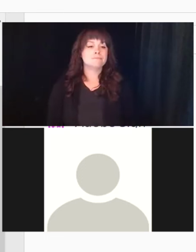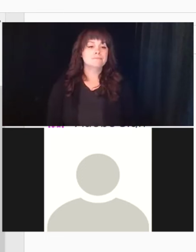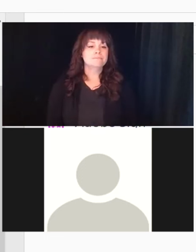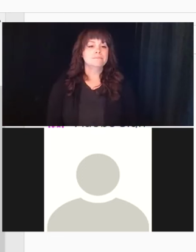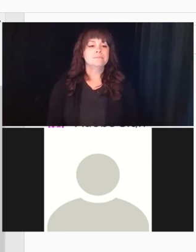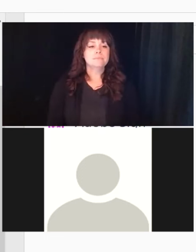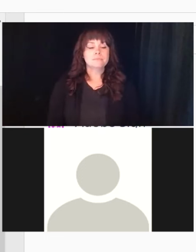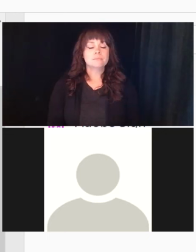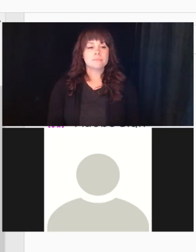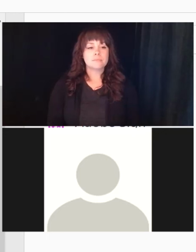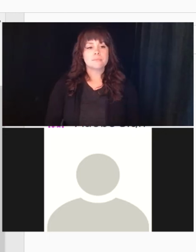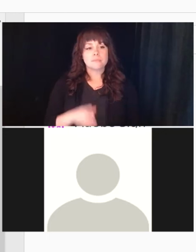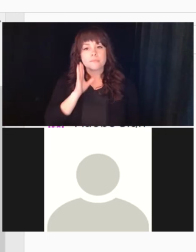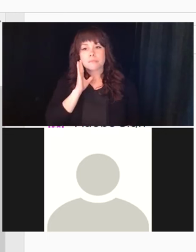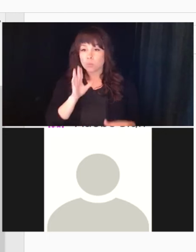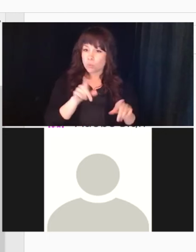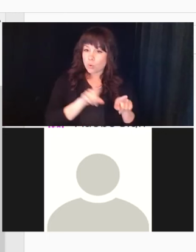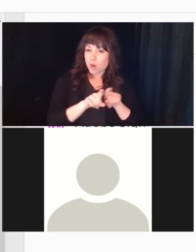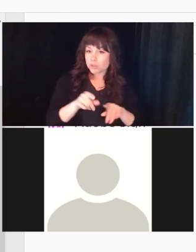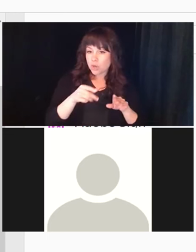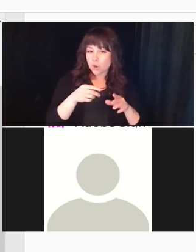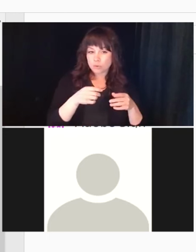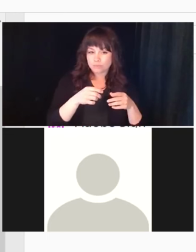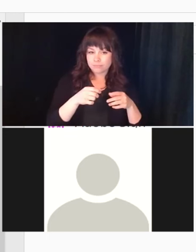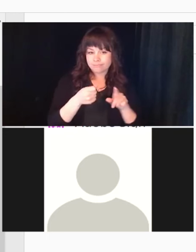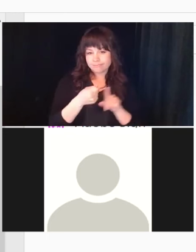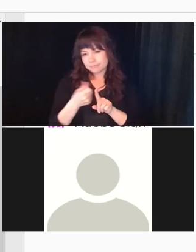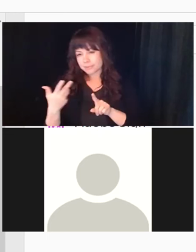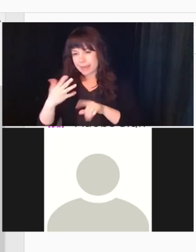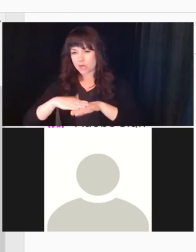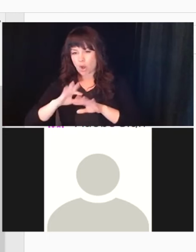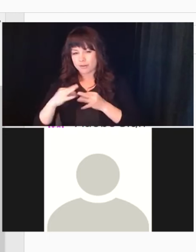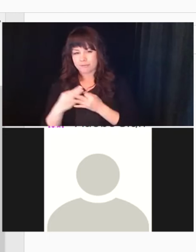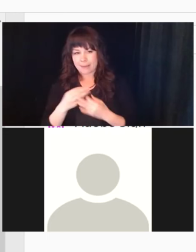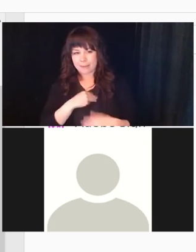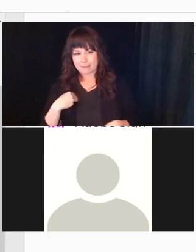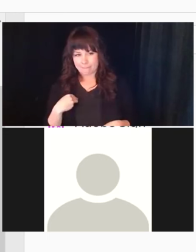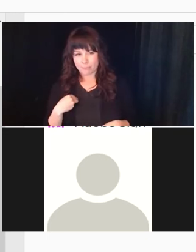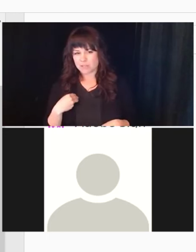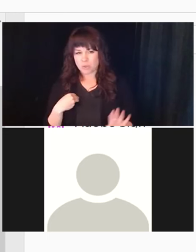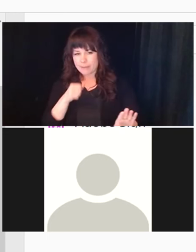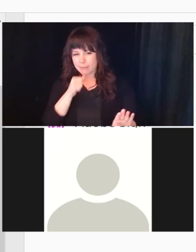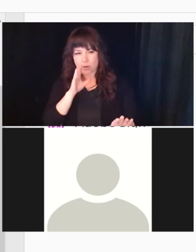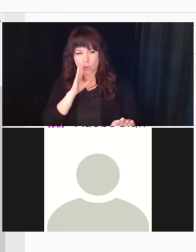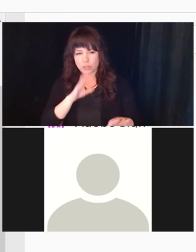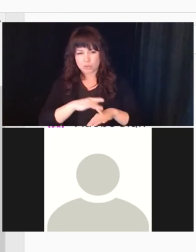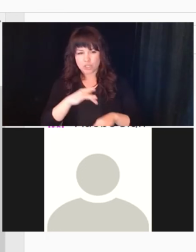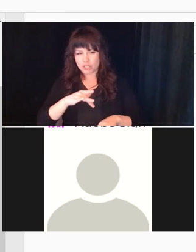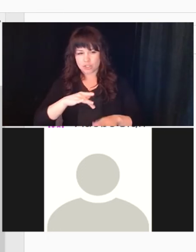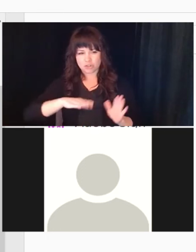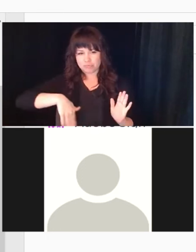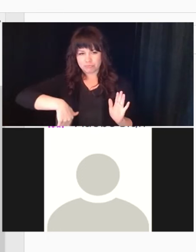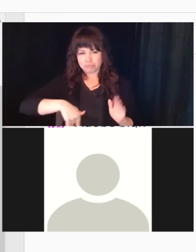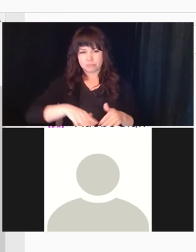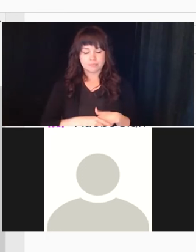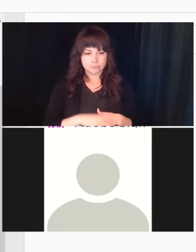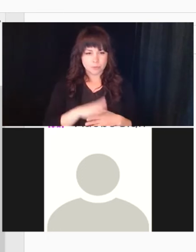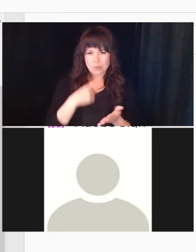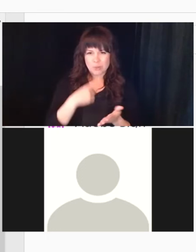what family members can get later. So I'm not going to go through the second part of that monthly benefit. We'll talk about that in a